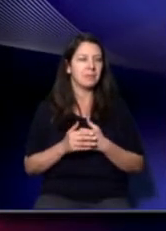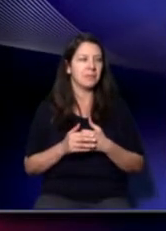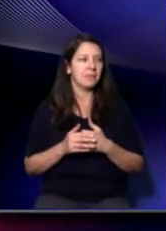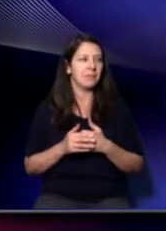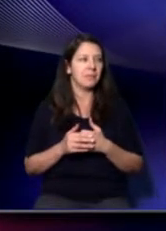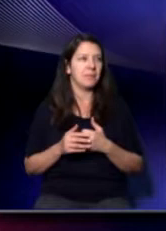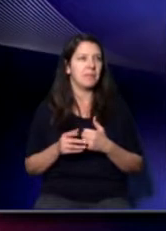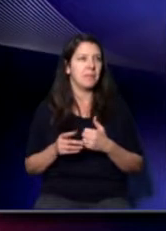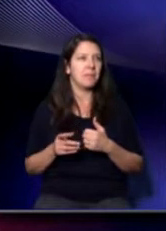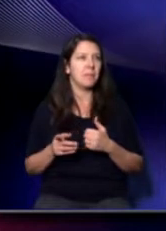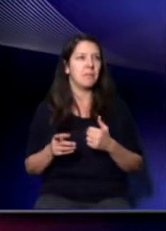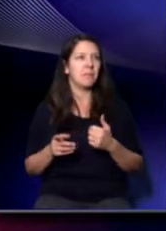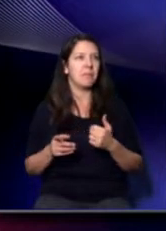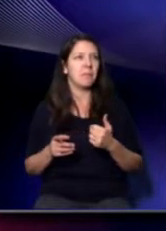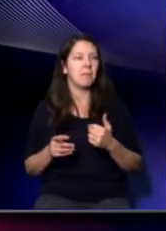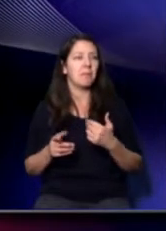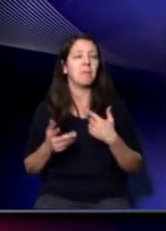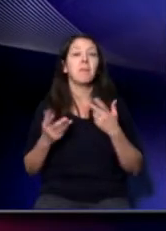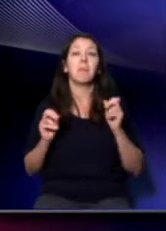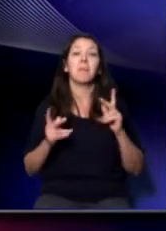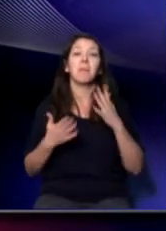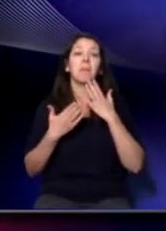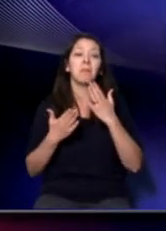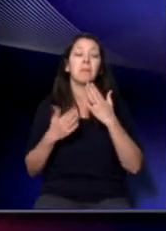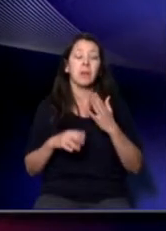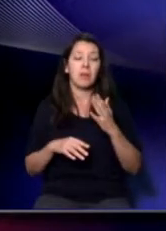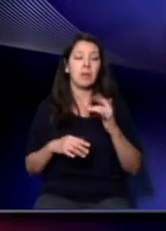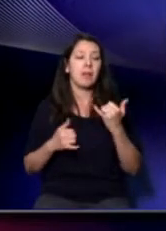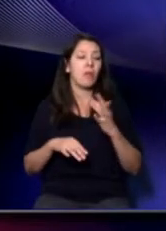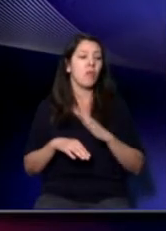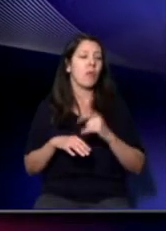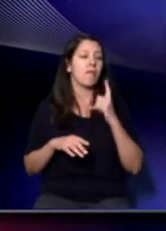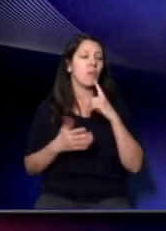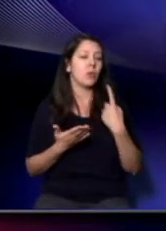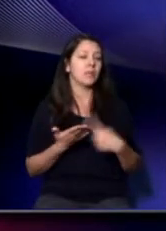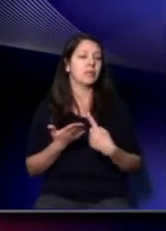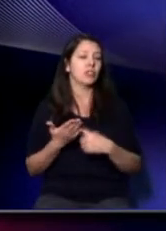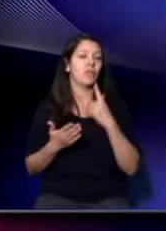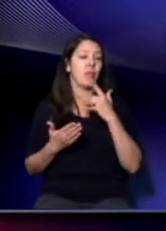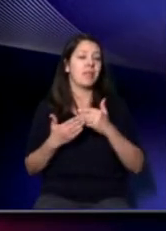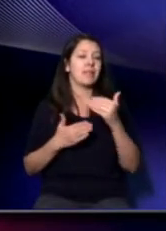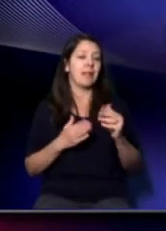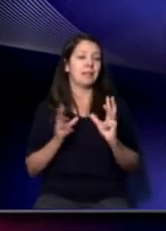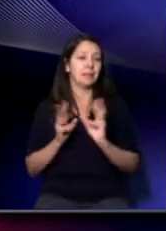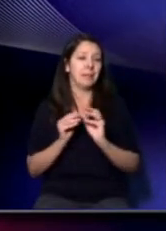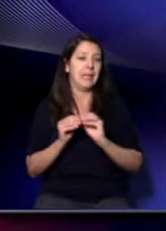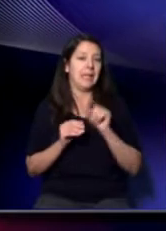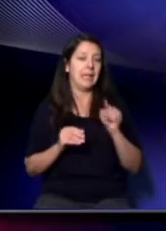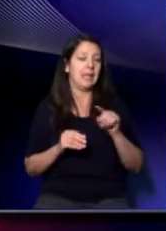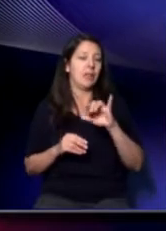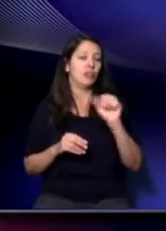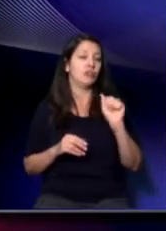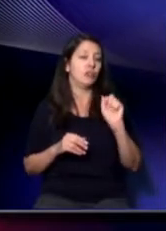Thank you very much. Next is call for items for discussion at the next meeting in January.